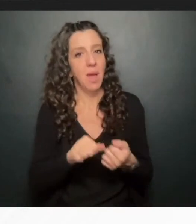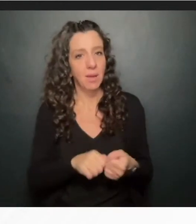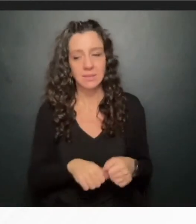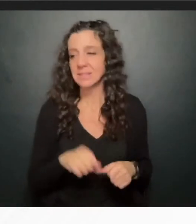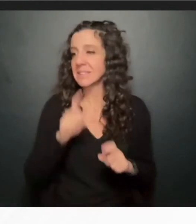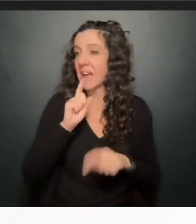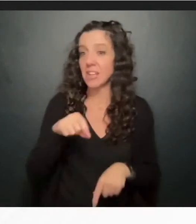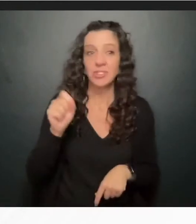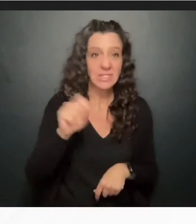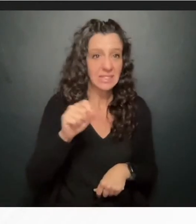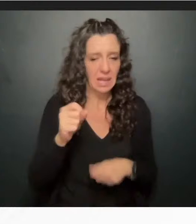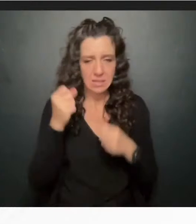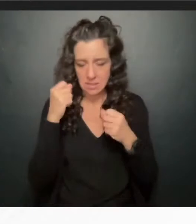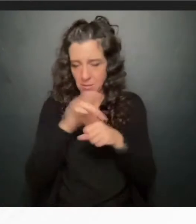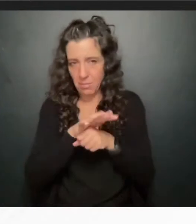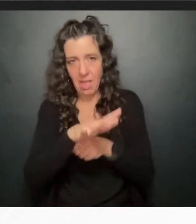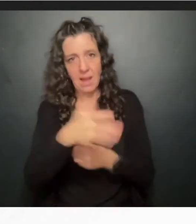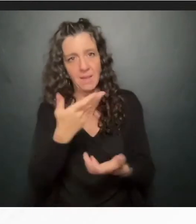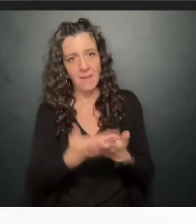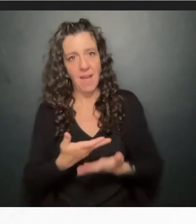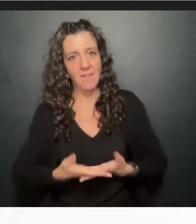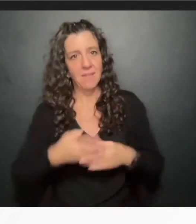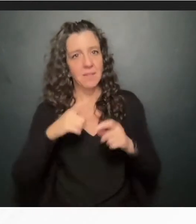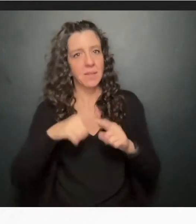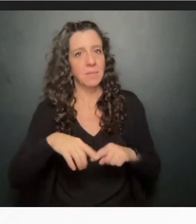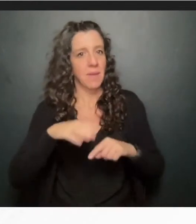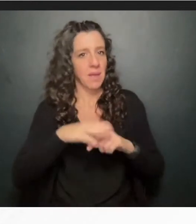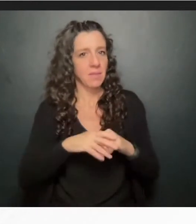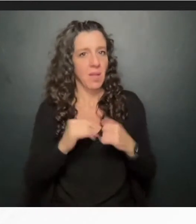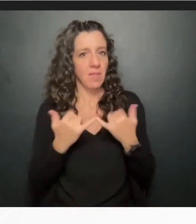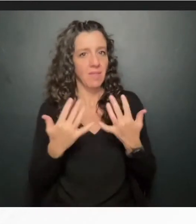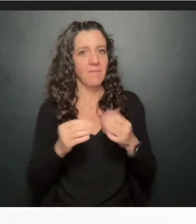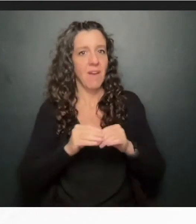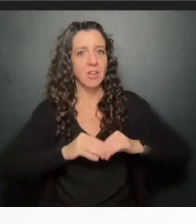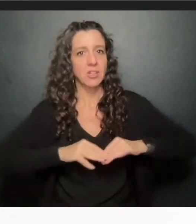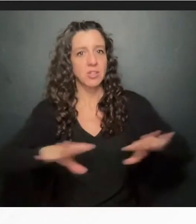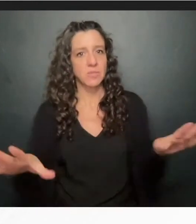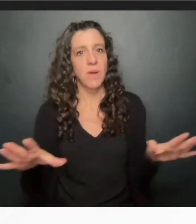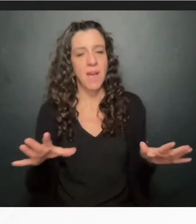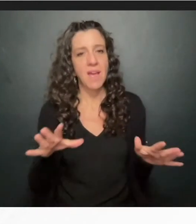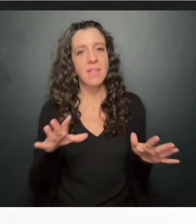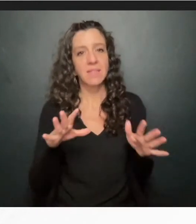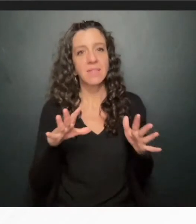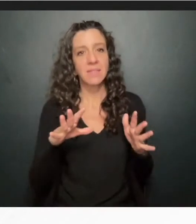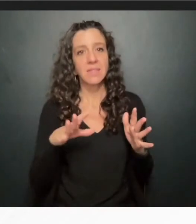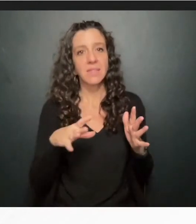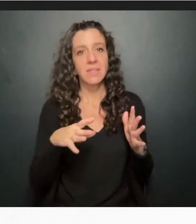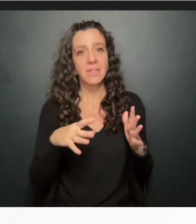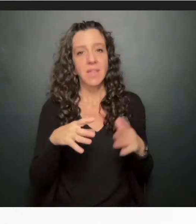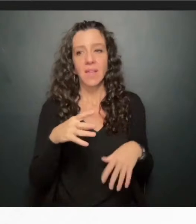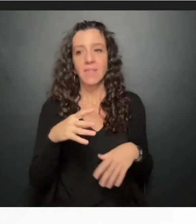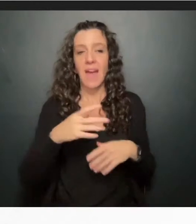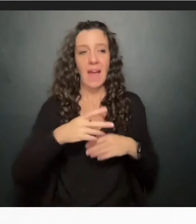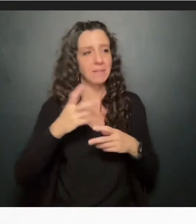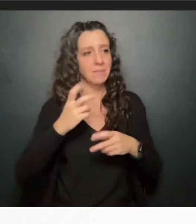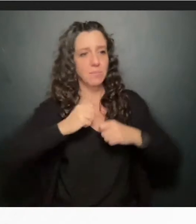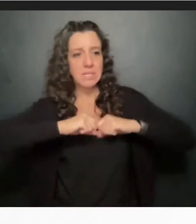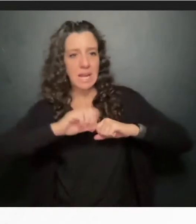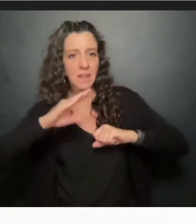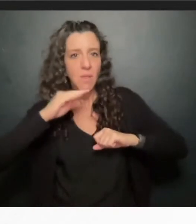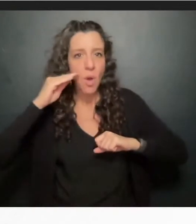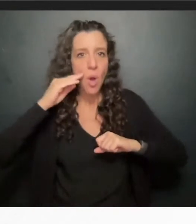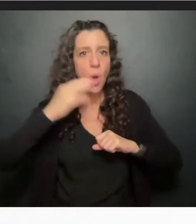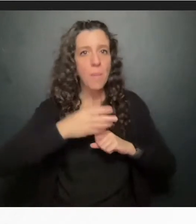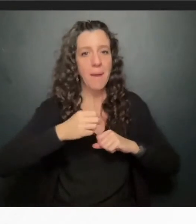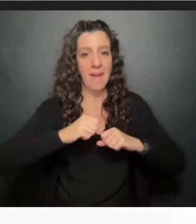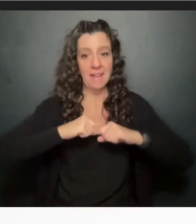There's plenty of evidence out there based upon the fire spread that the home hardening endeavors and defensible